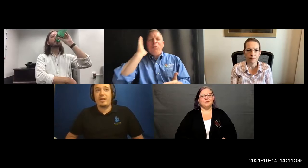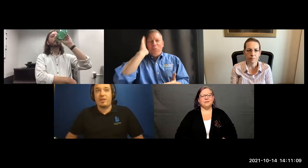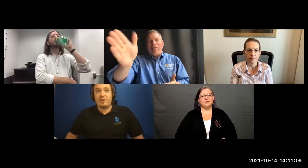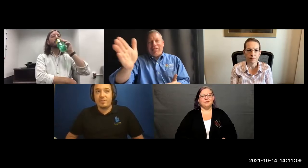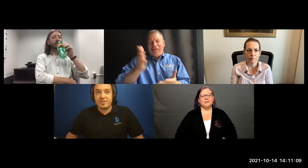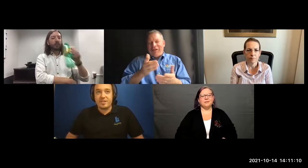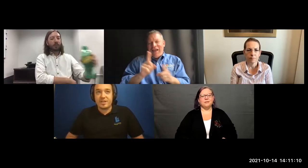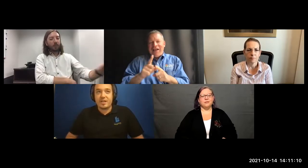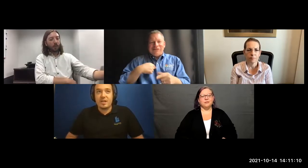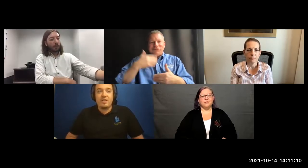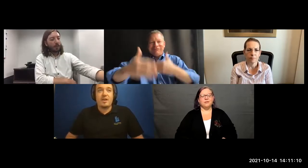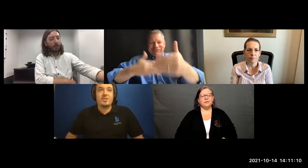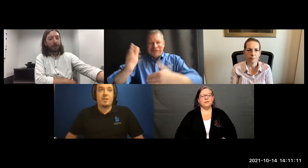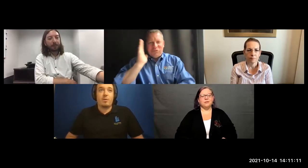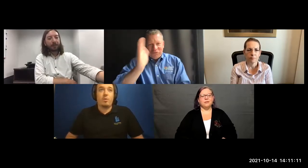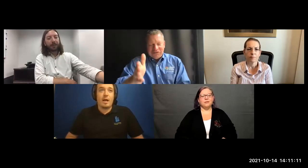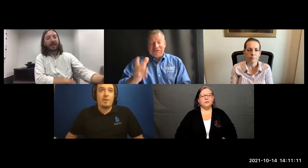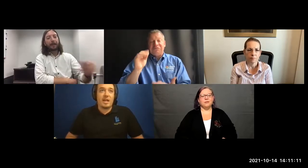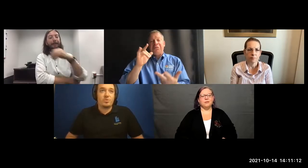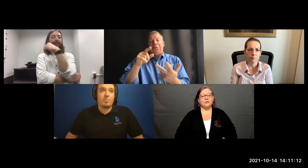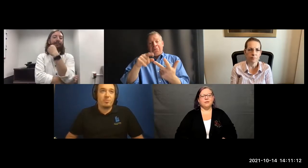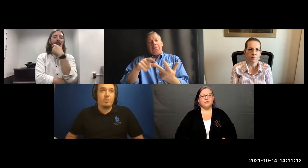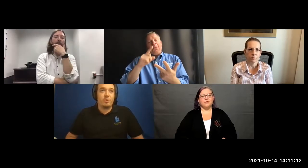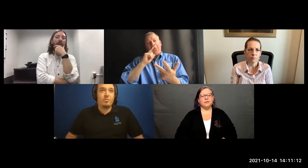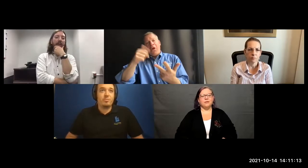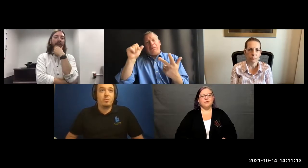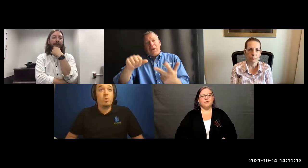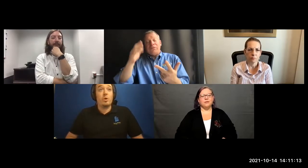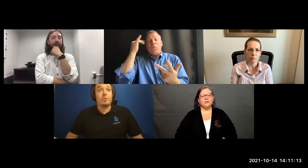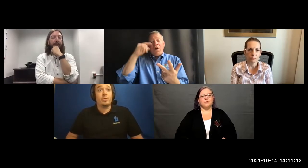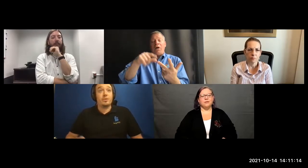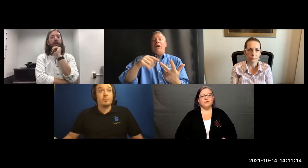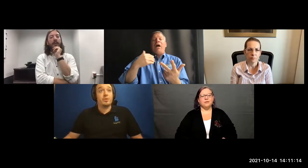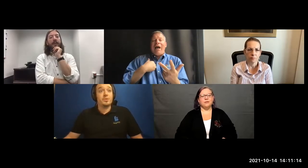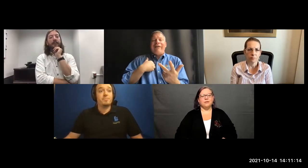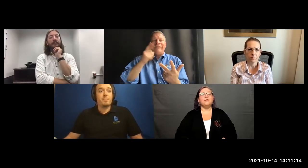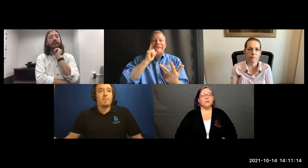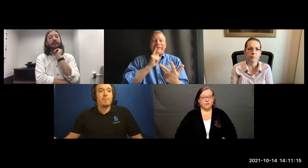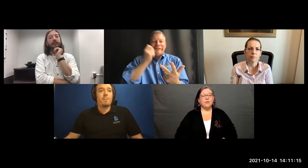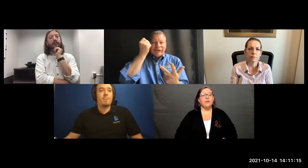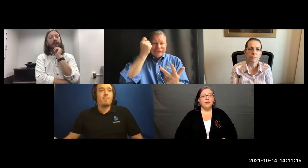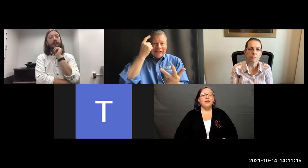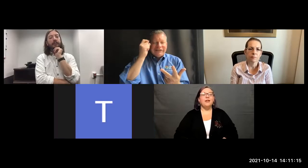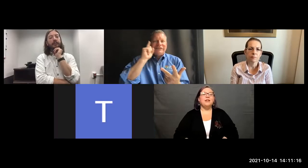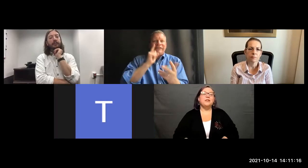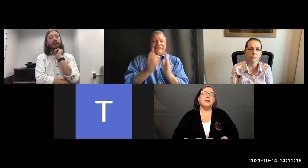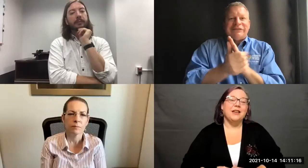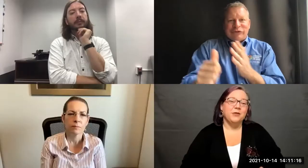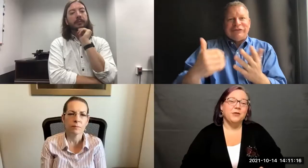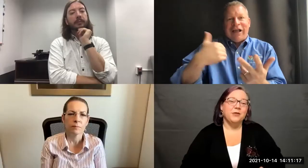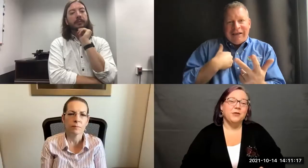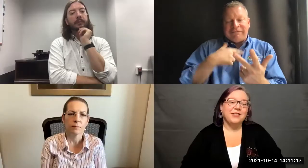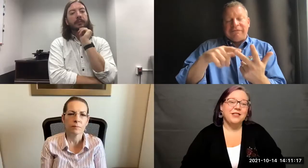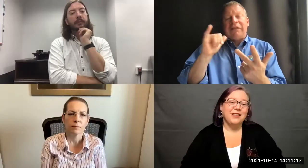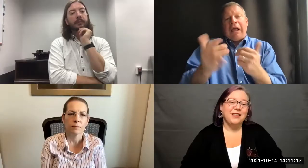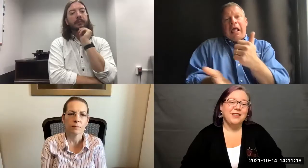in with any other universities yet. That is something that will happen as we move forward. And we'll go ahead and rotate interpreters. So again, with